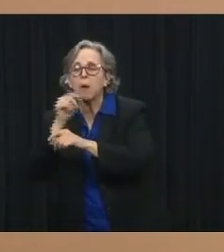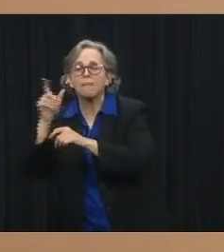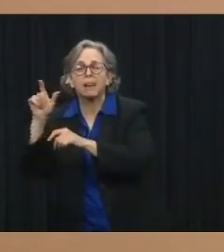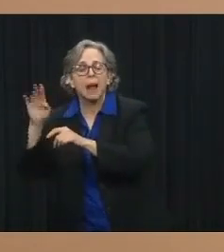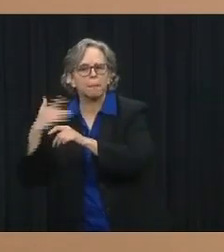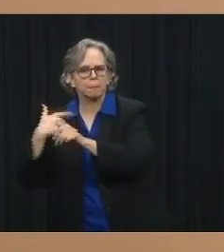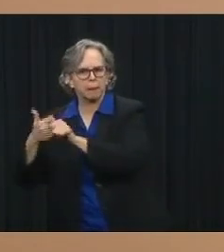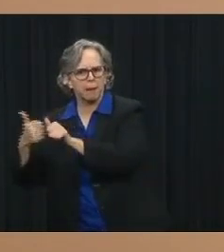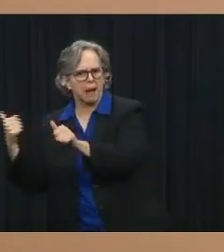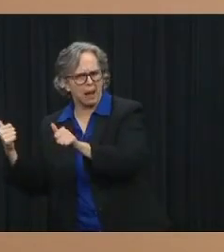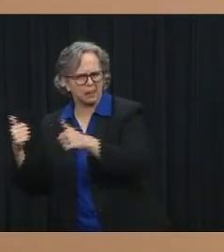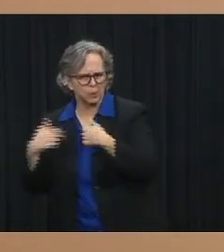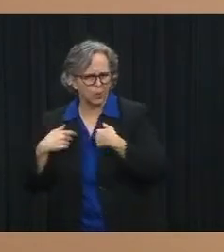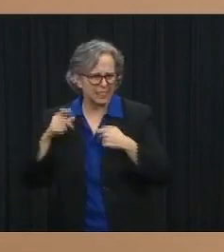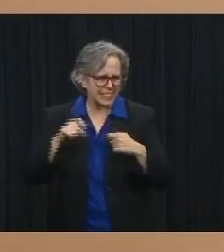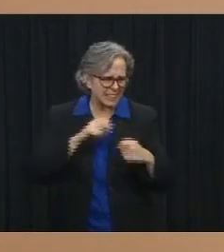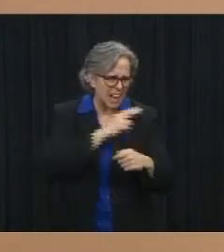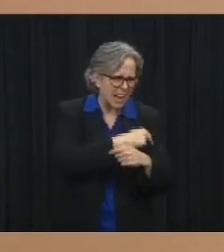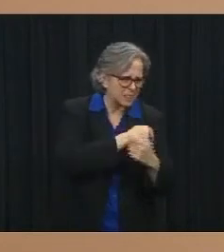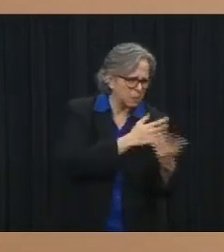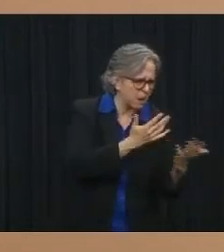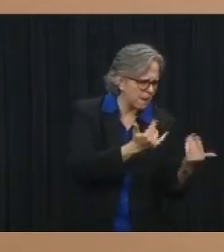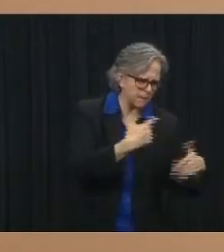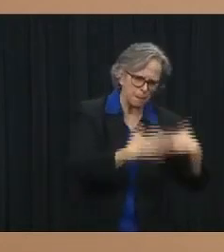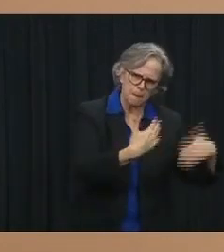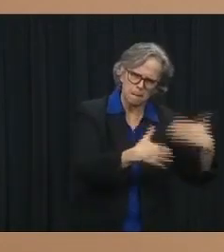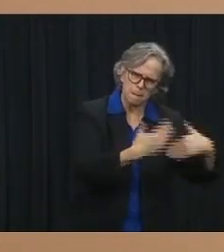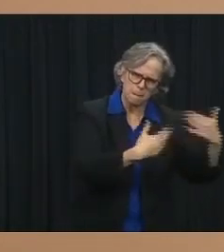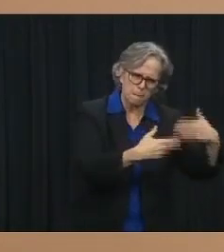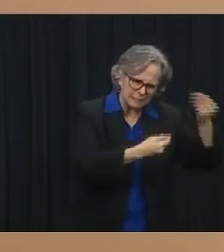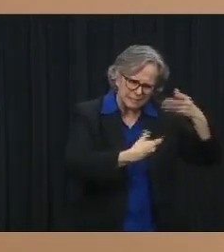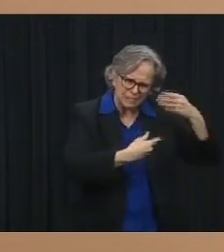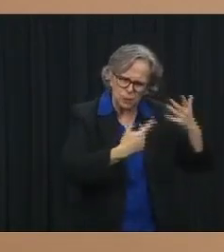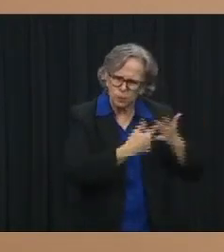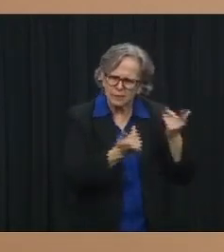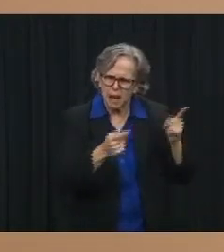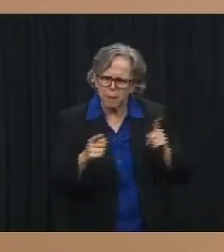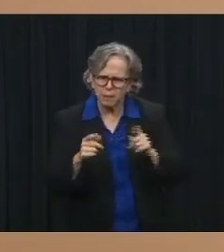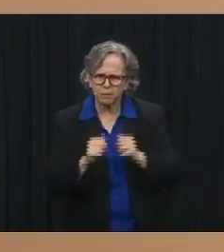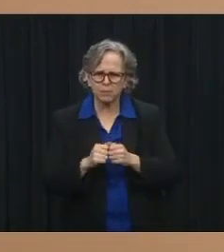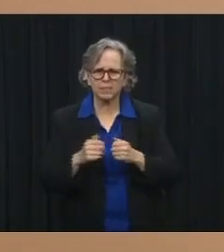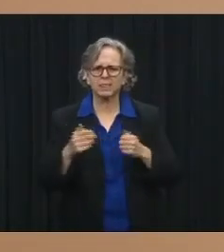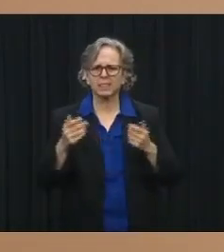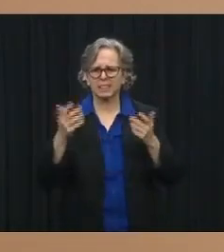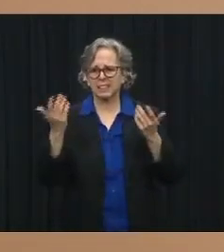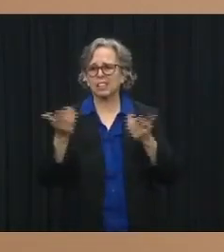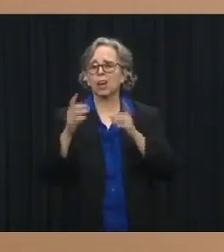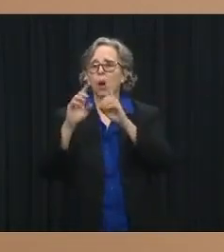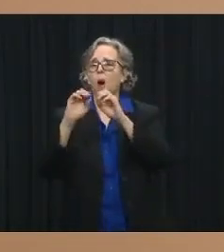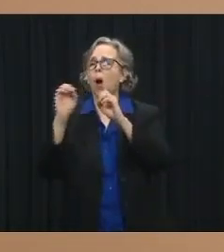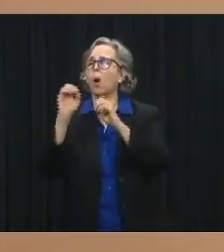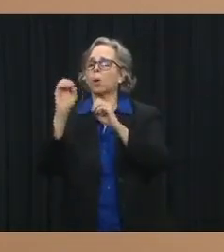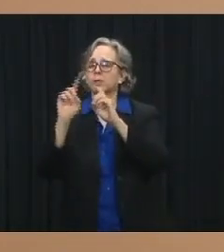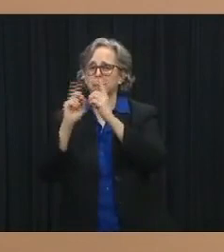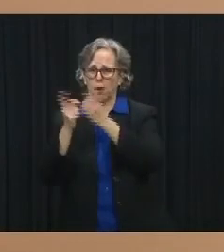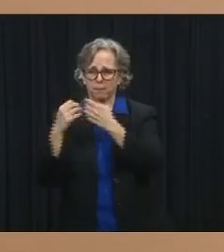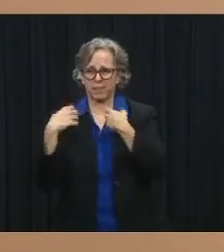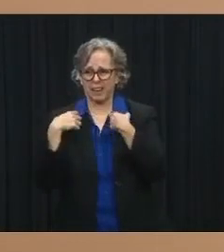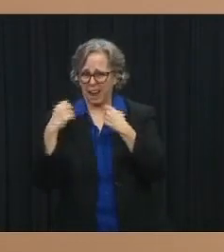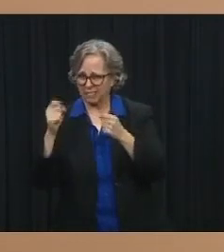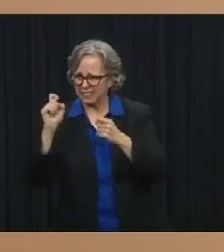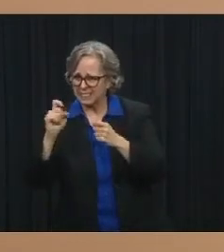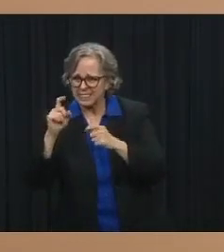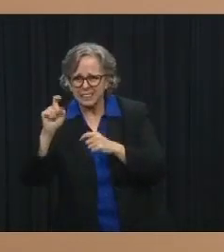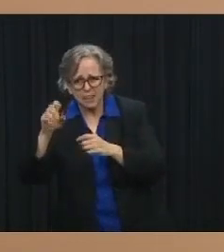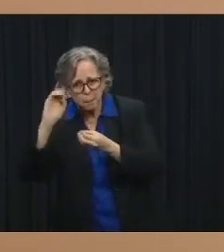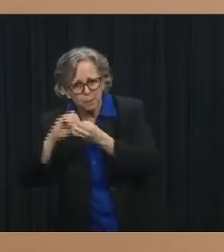report ASAP their data to the Ohio Department of Health and the CDC. We have to know the results of